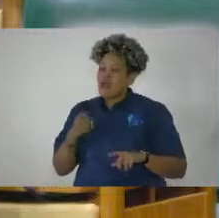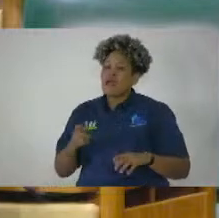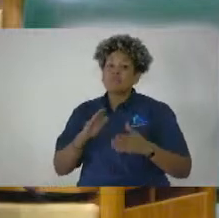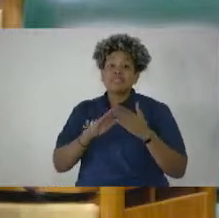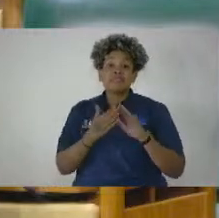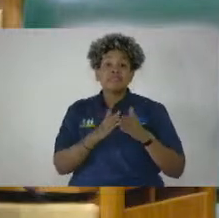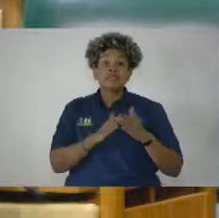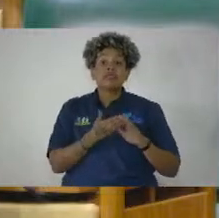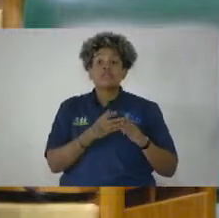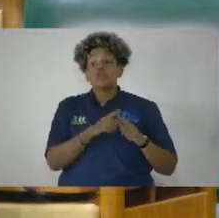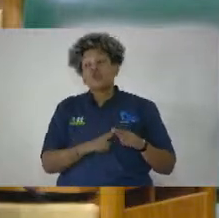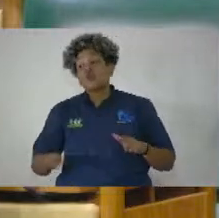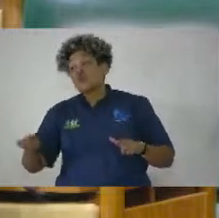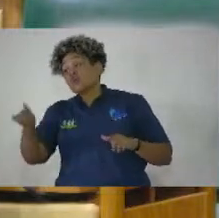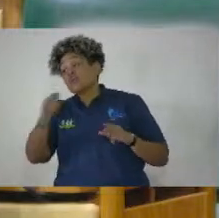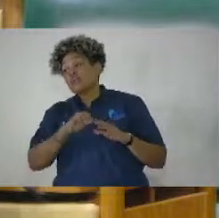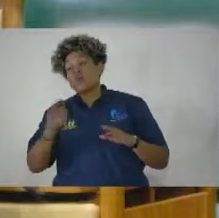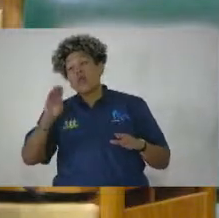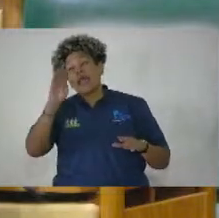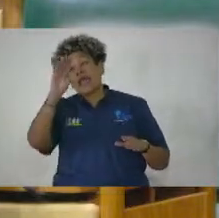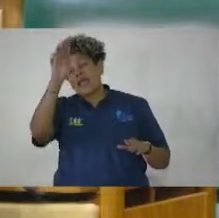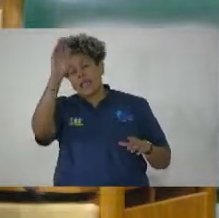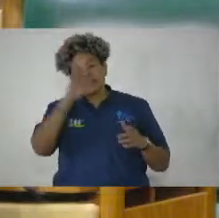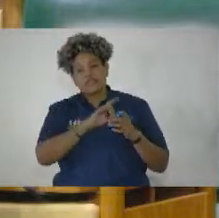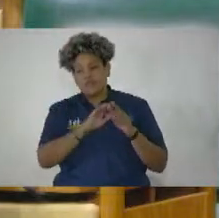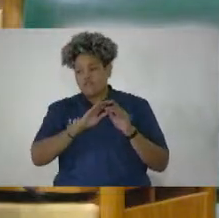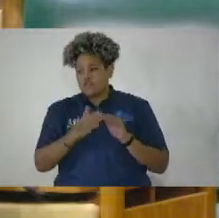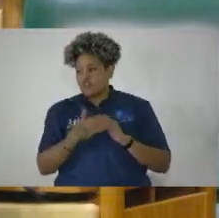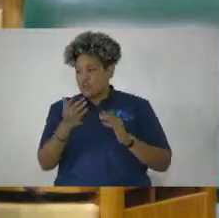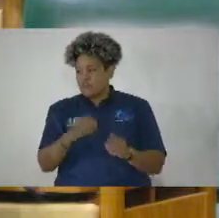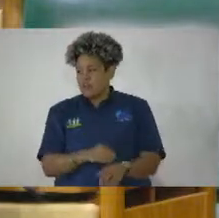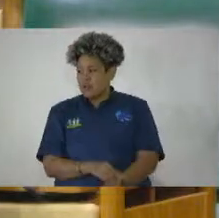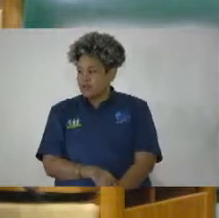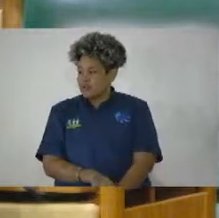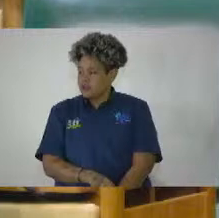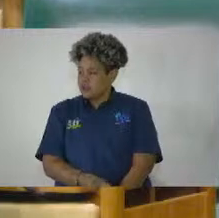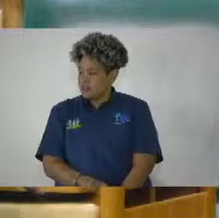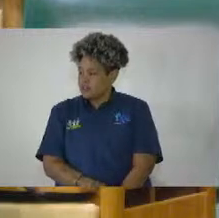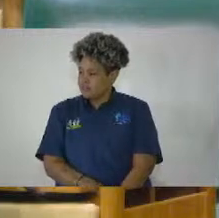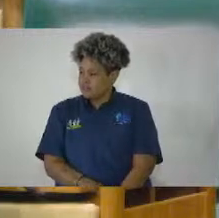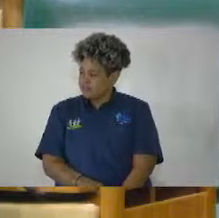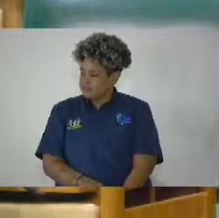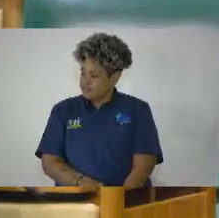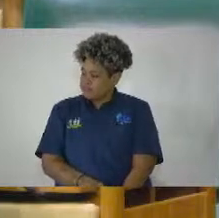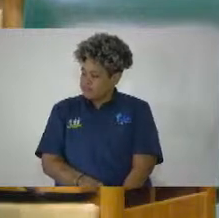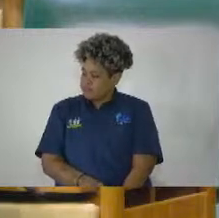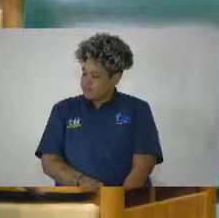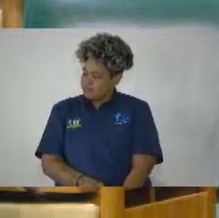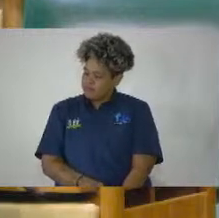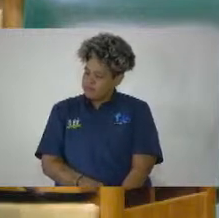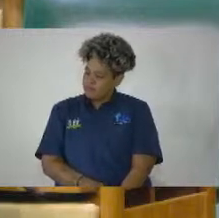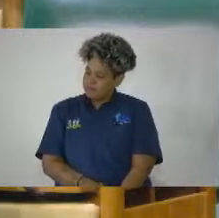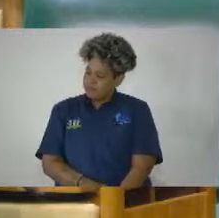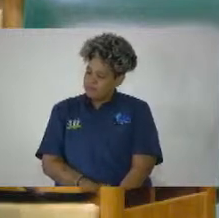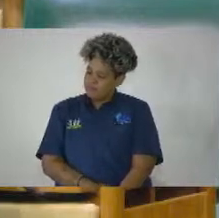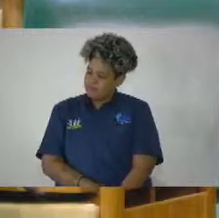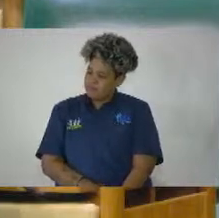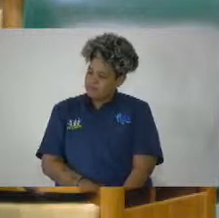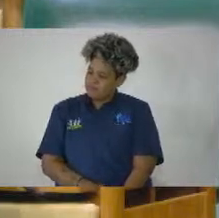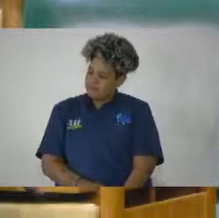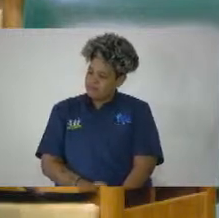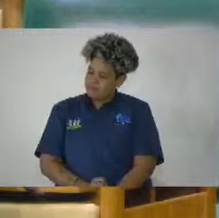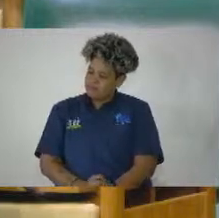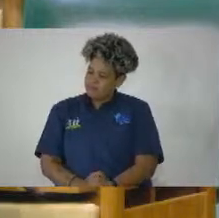cities into the hills of Jamaica. Yeah? And with those buses refurbished,